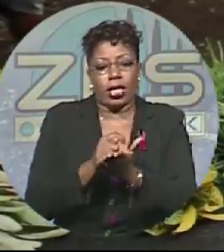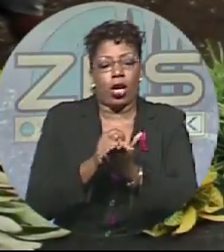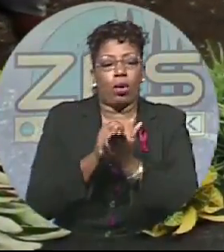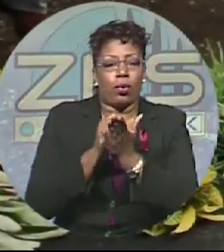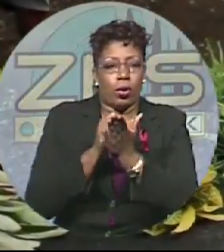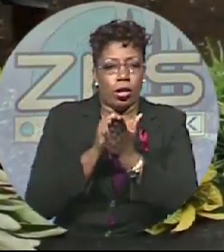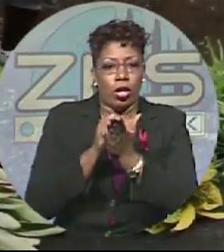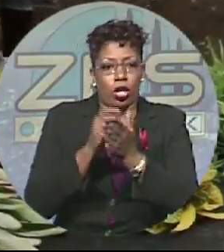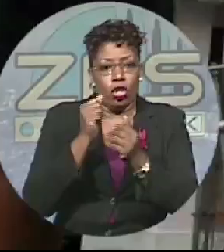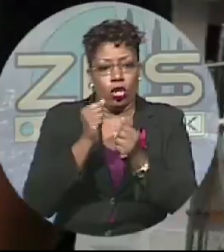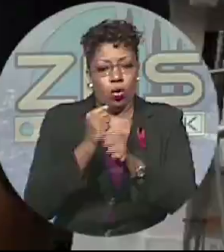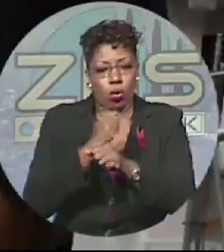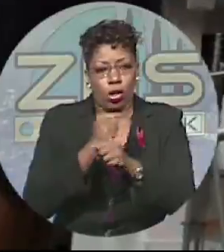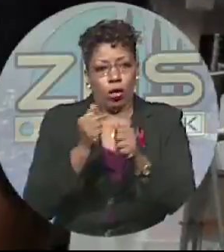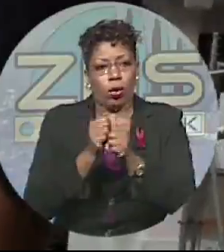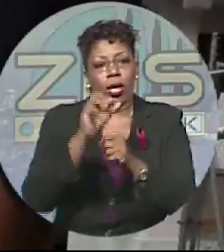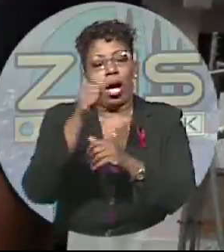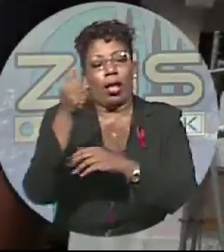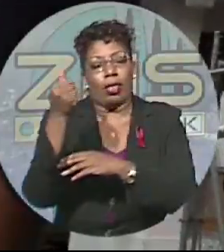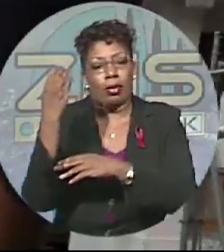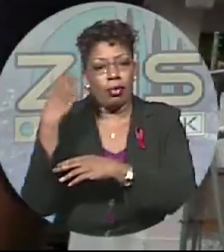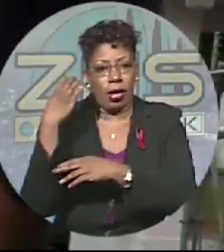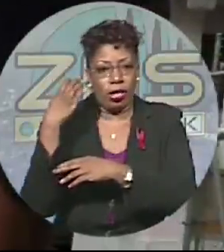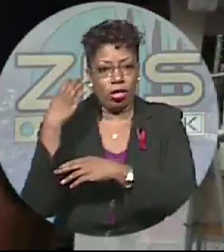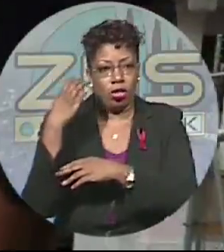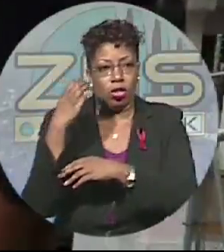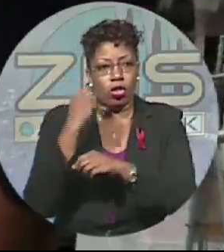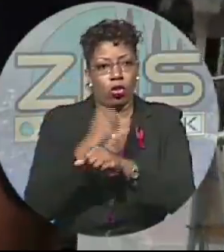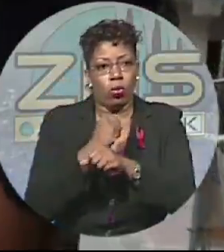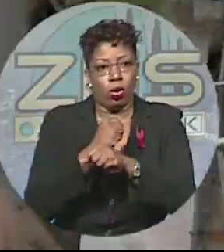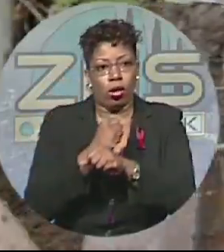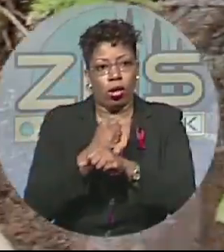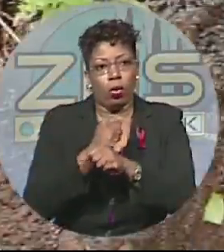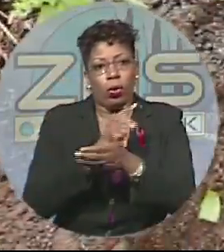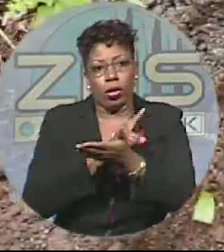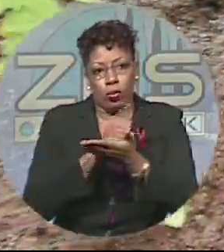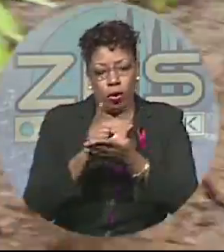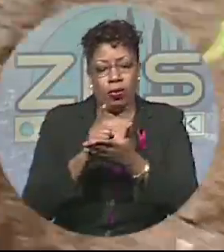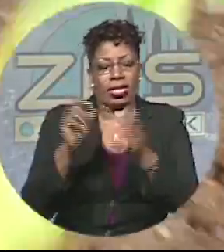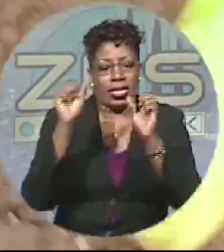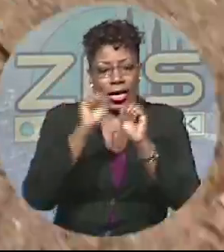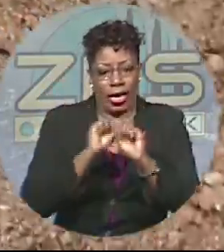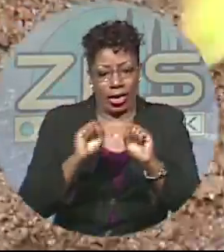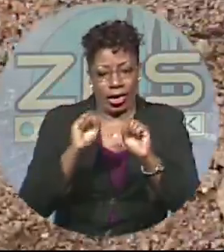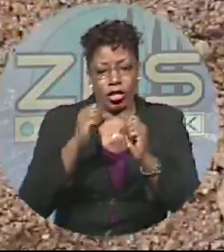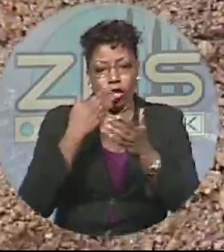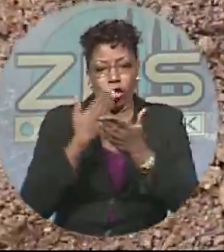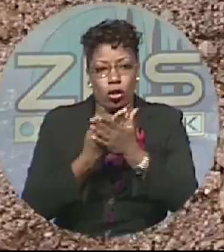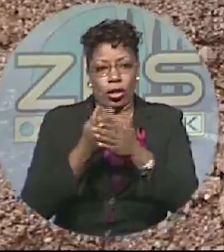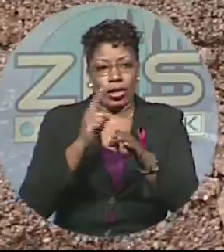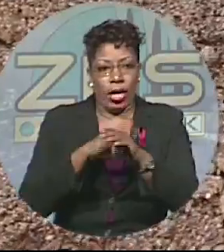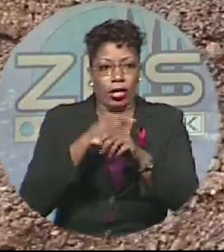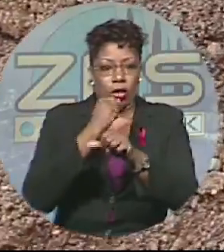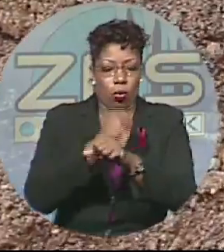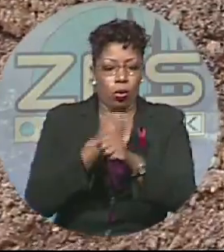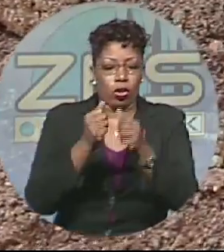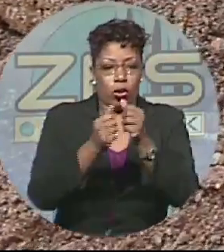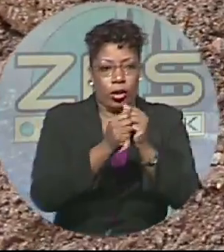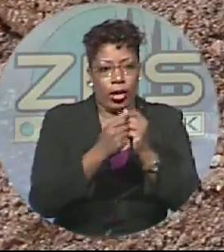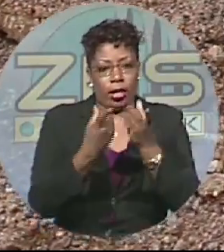other managers whom you only work with during the week, and Saturdays is a great time to get together and do something that will